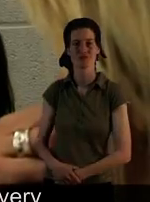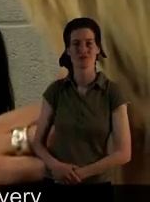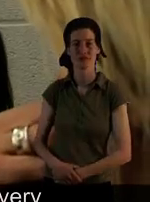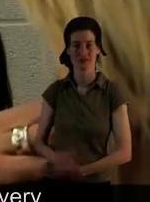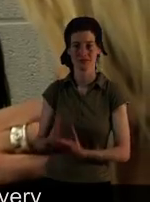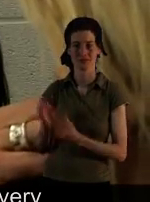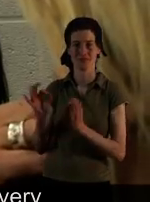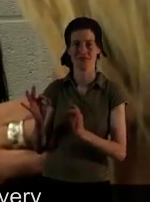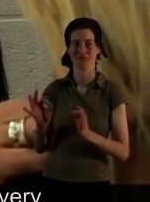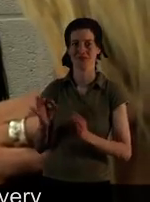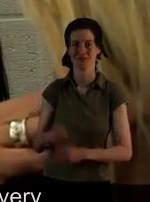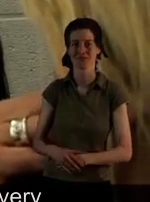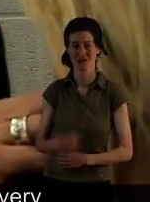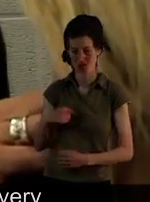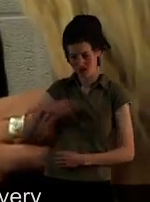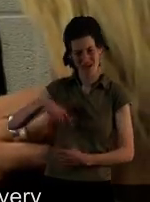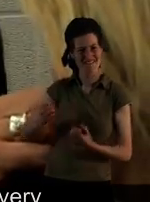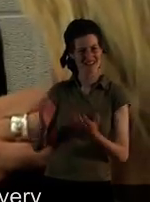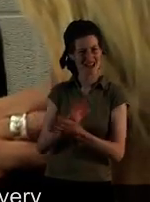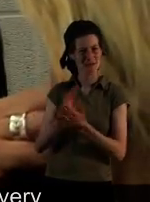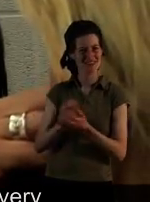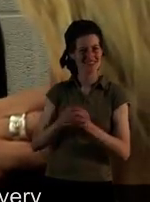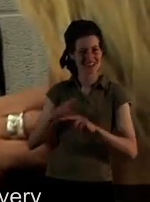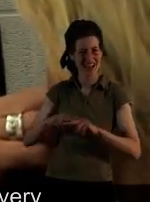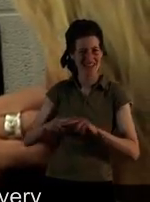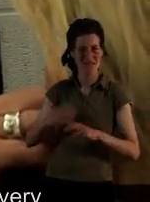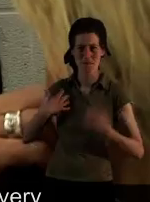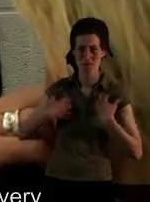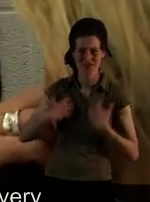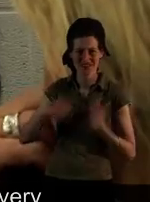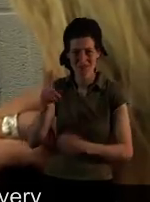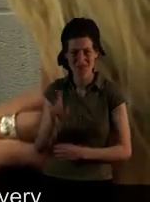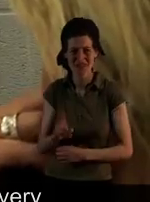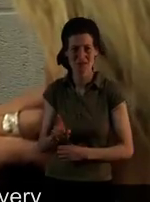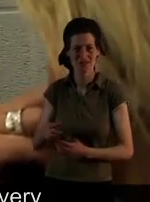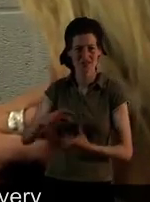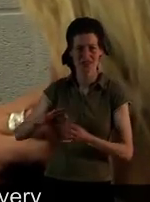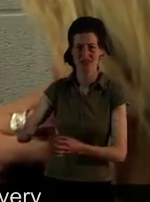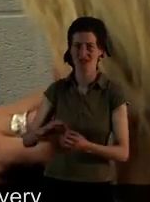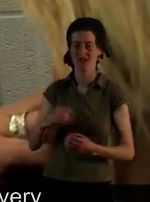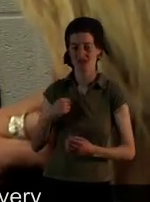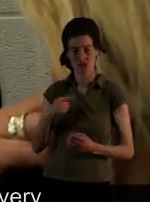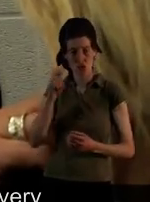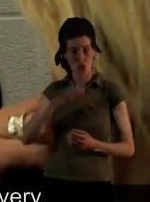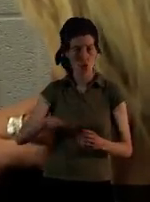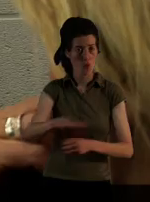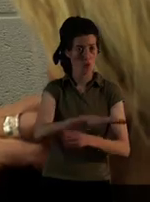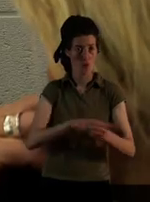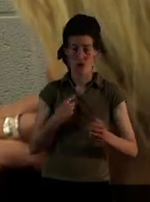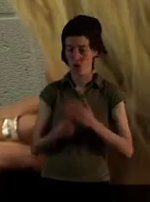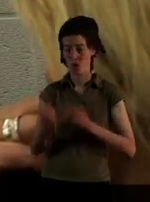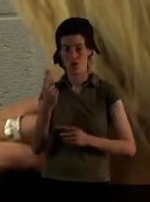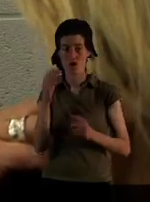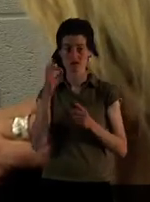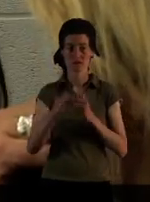got a happy staff and very motivated people working for us. And we believe that